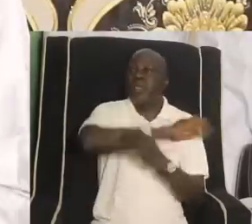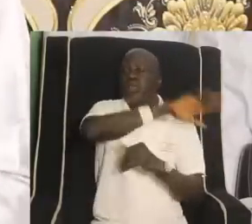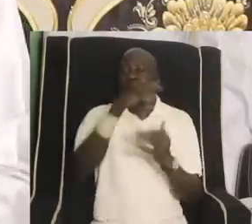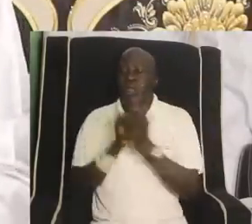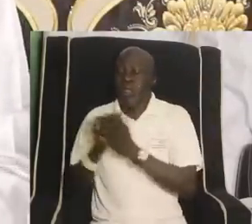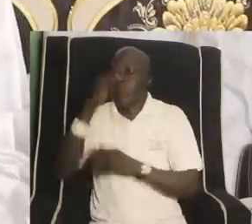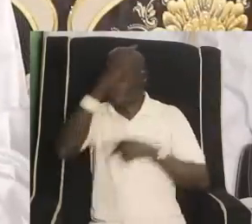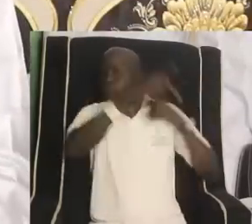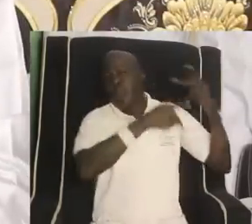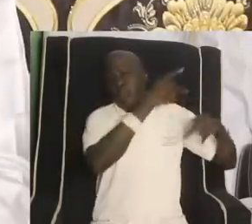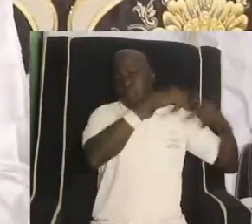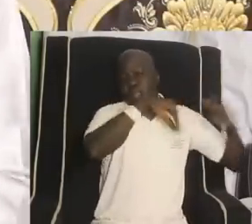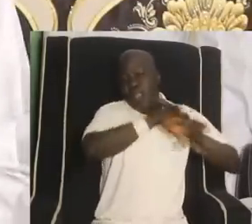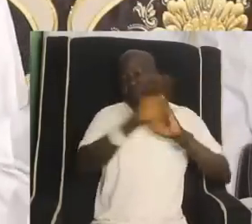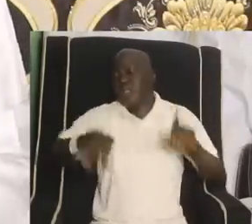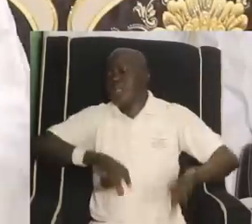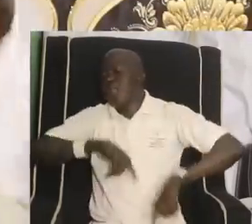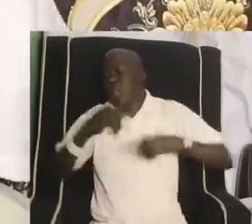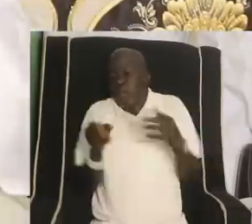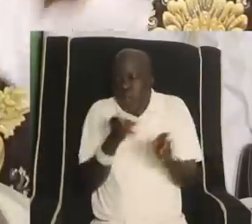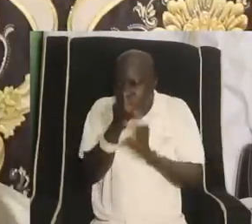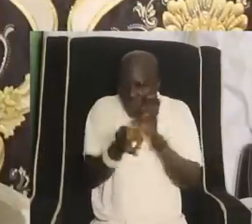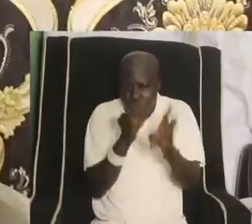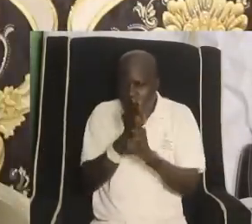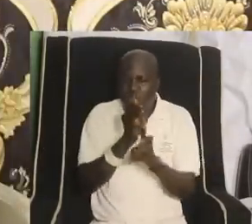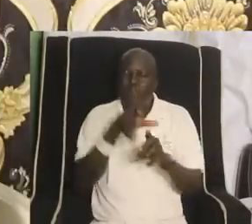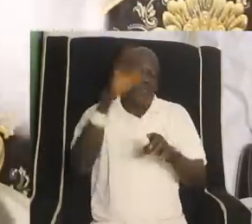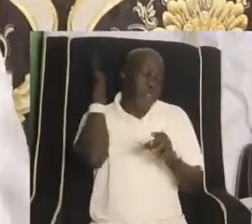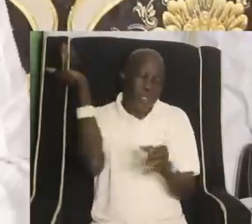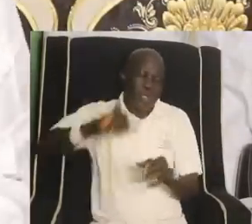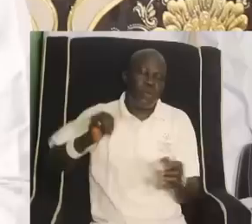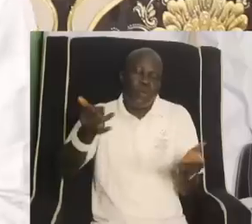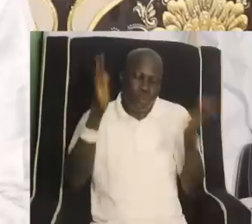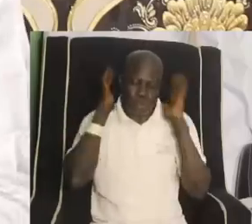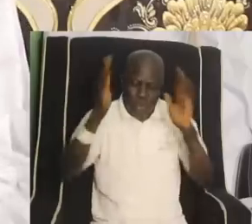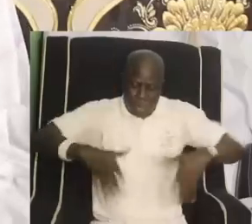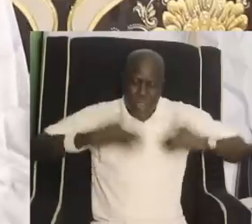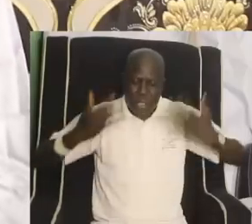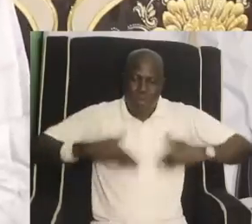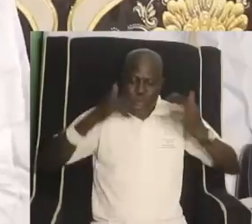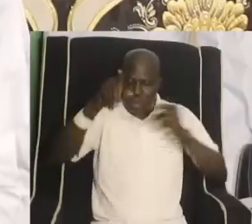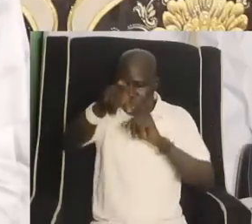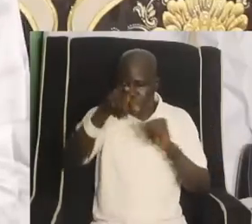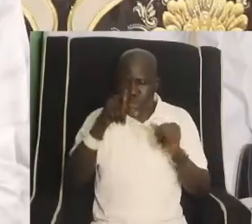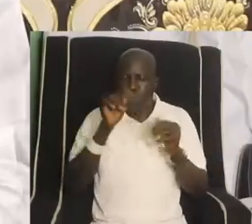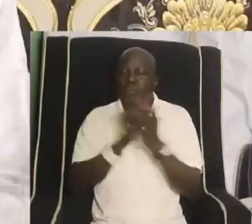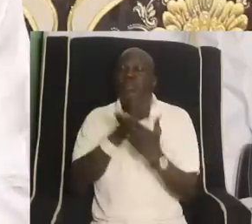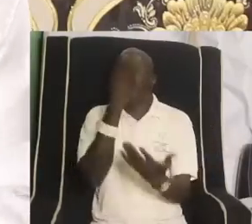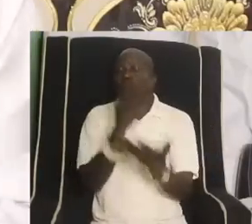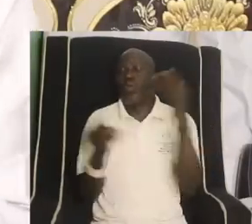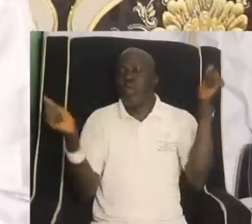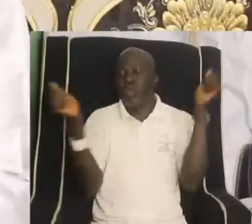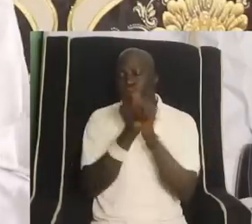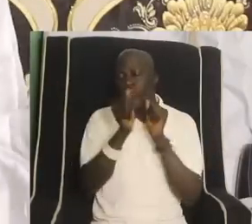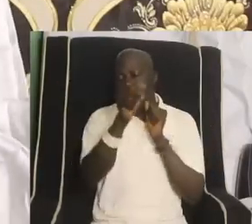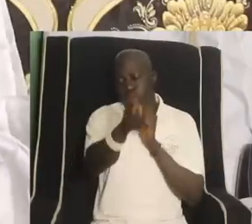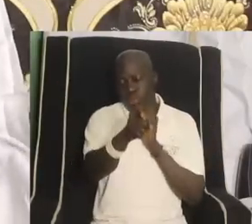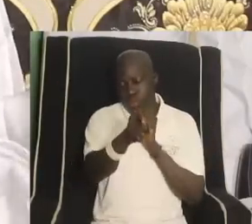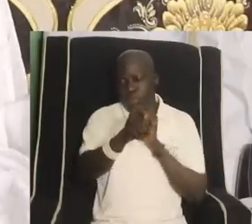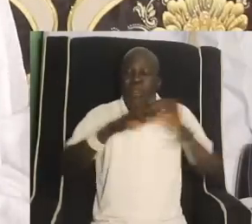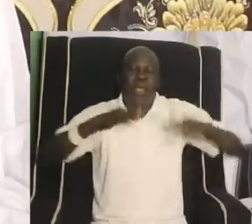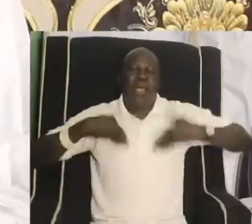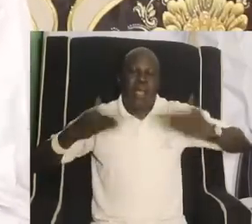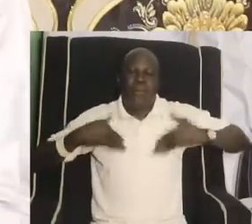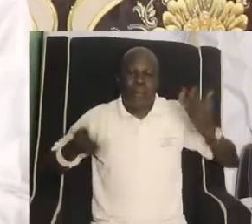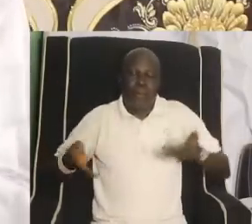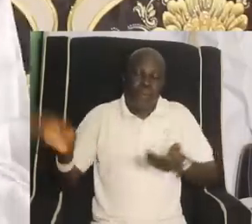celebrate. I speak as prophecy. In this world as it comes. We celebrate. This is where we